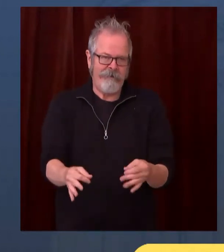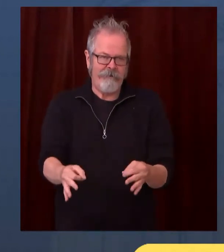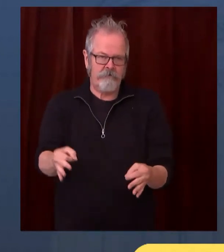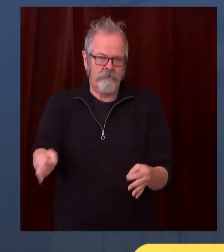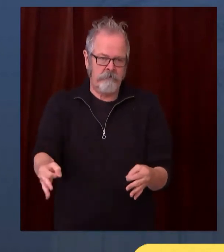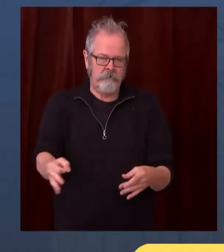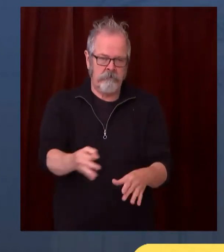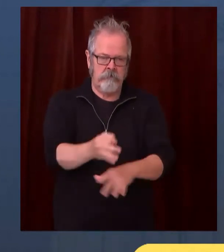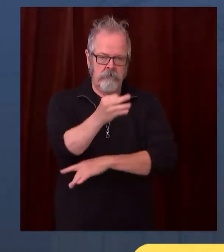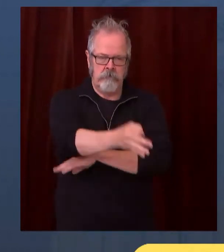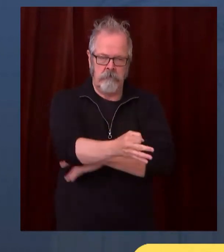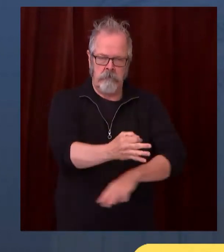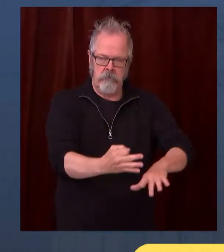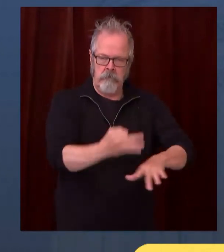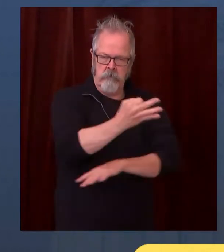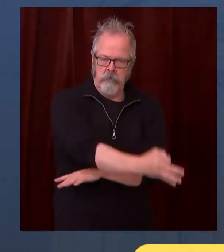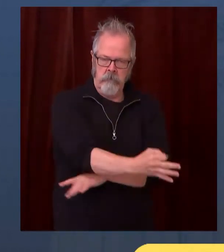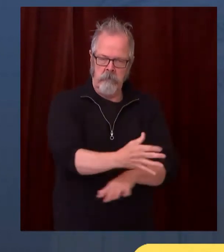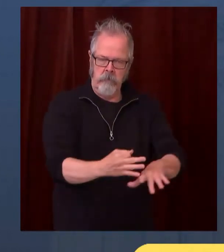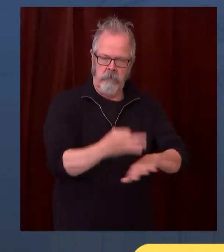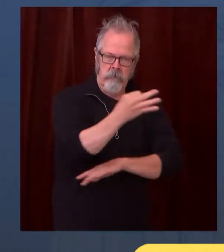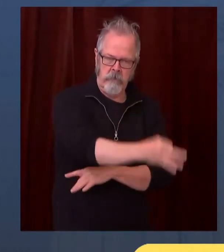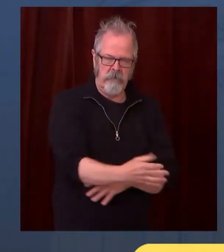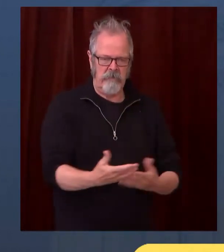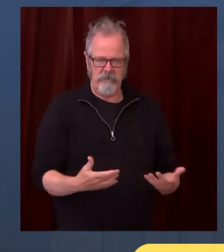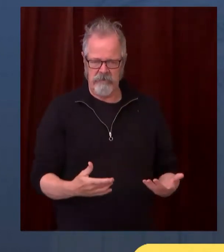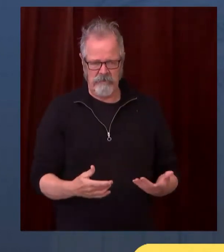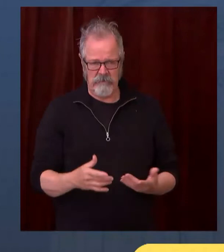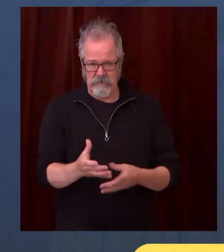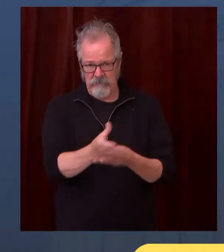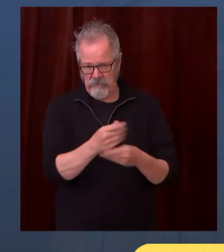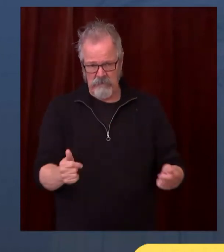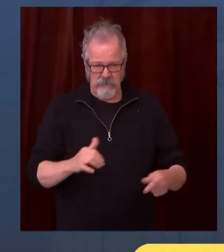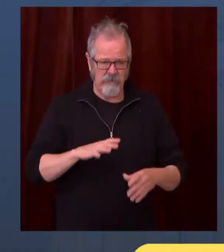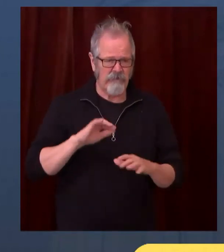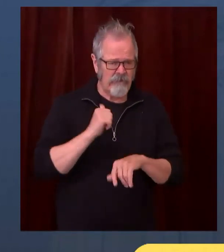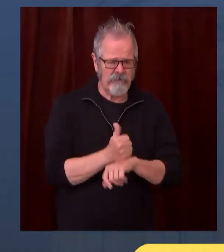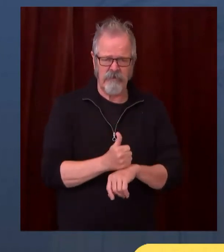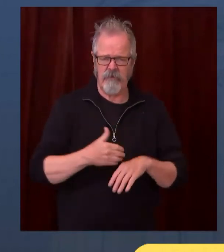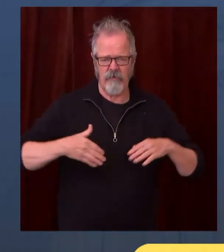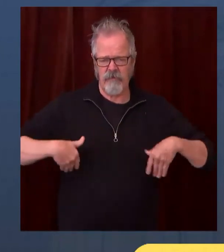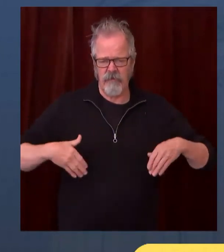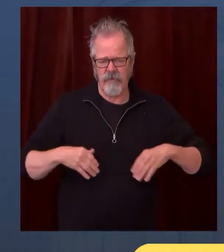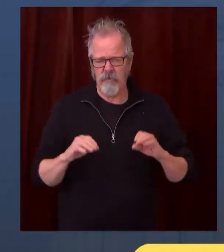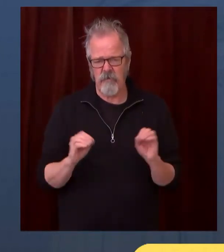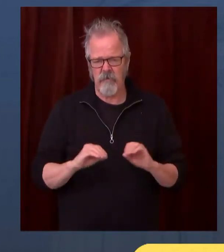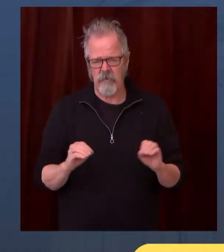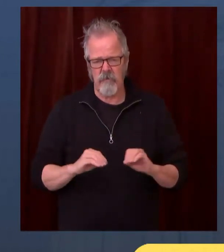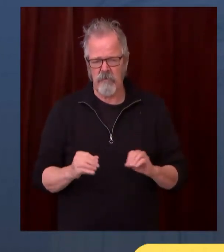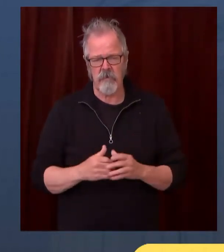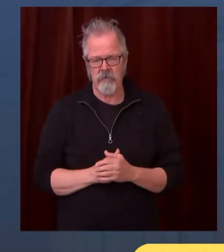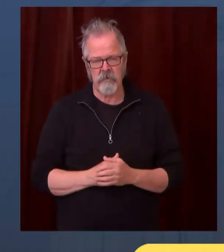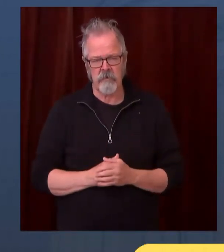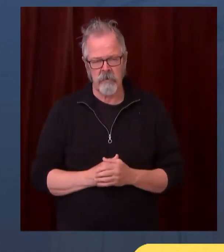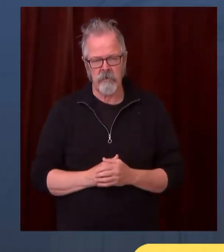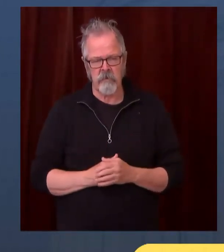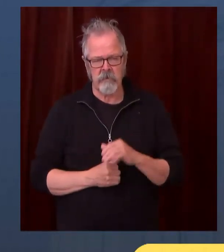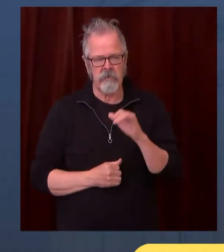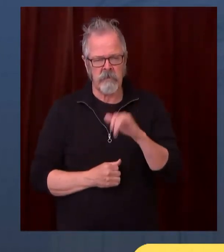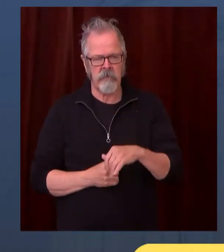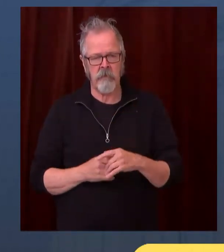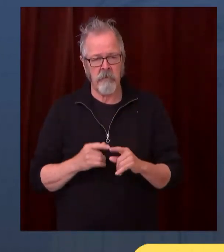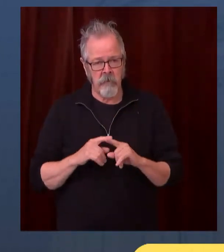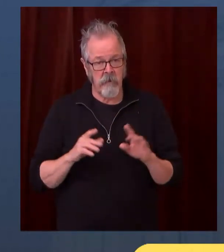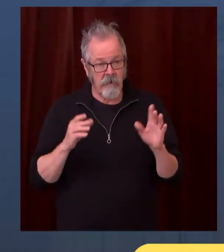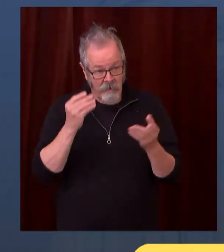But the risk of that increases dramatically every time there is a party at somebody's house